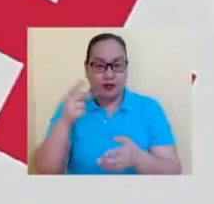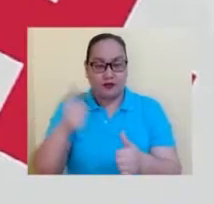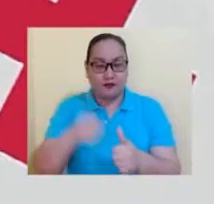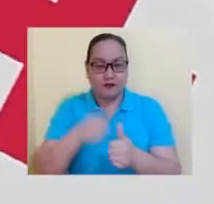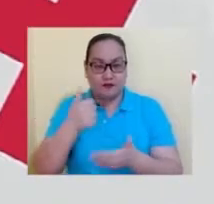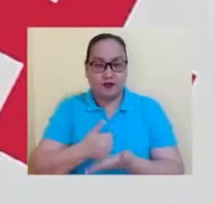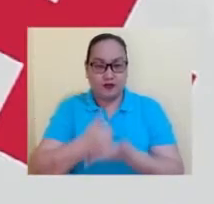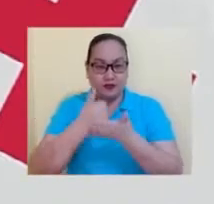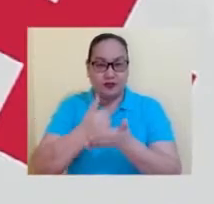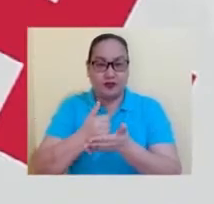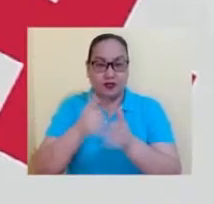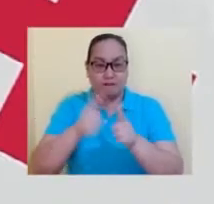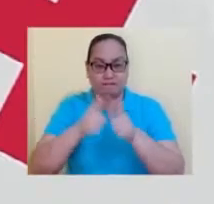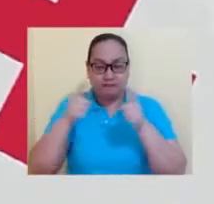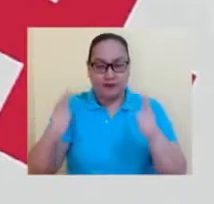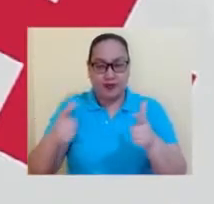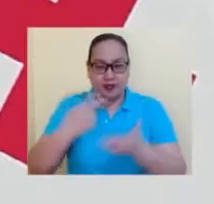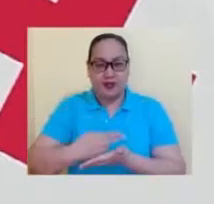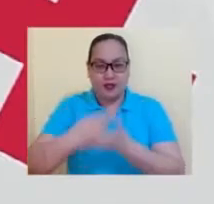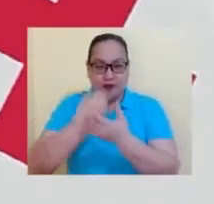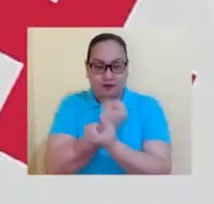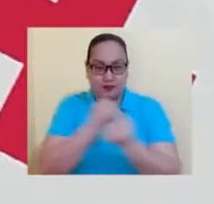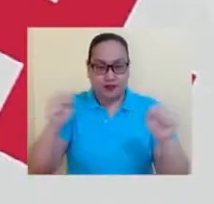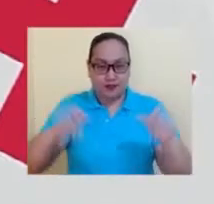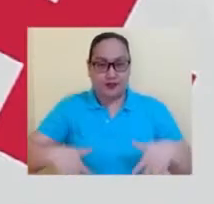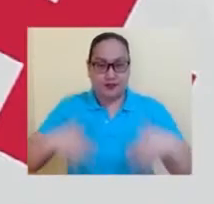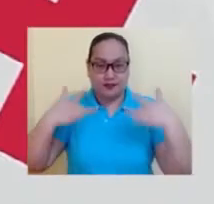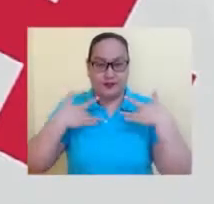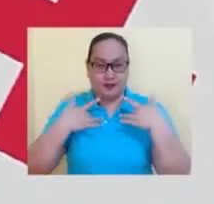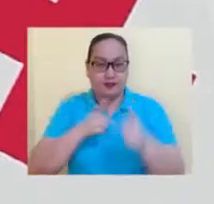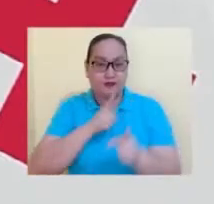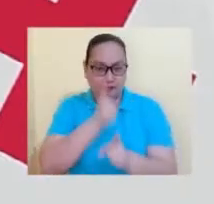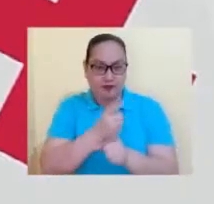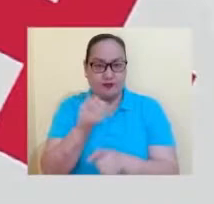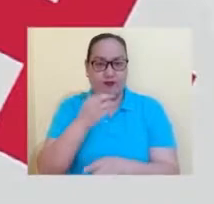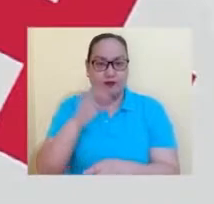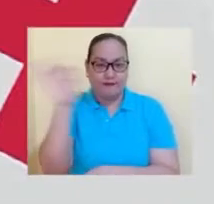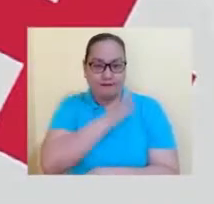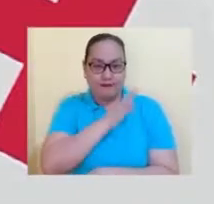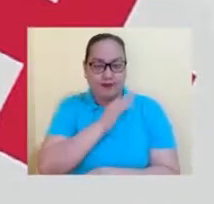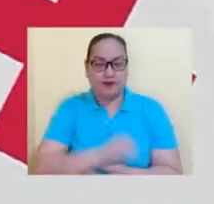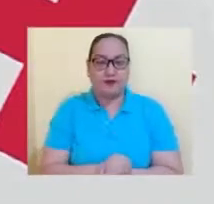aid could greatly help in saving lives. Is it a fact or a bluff?